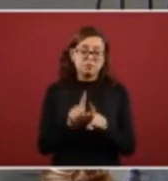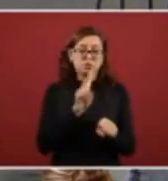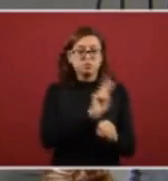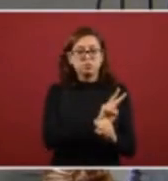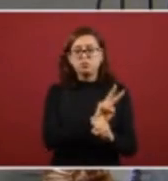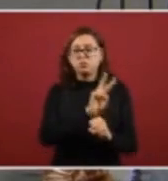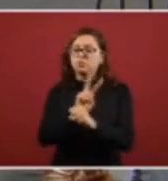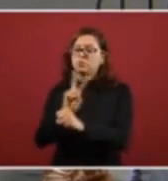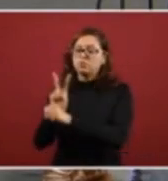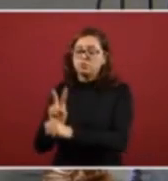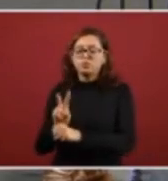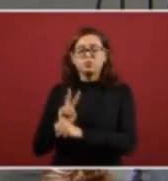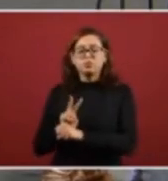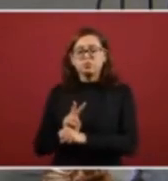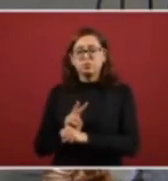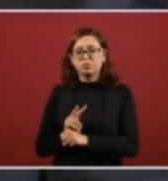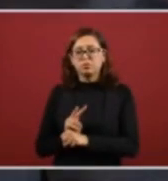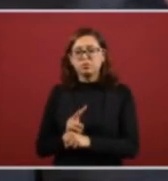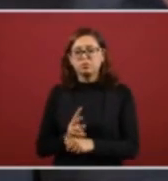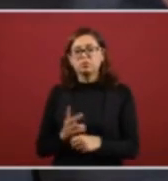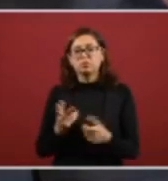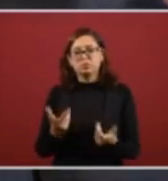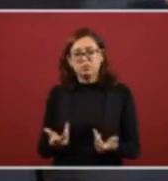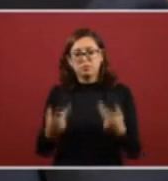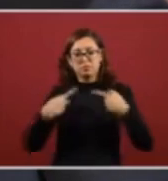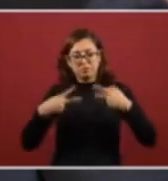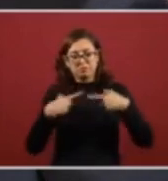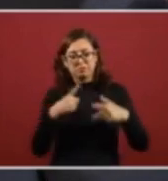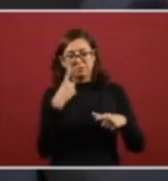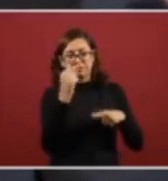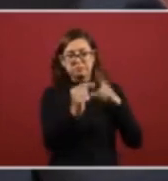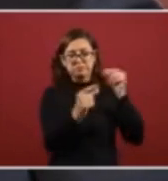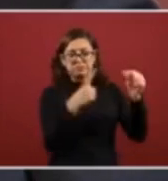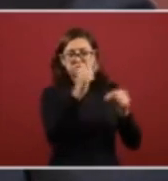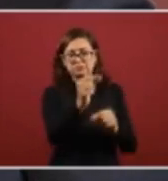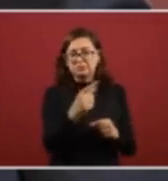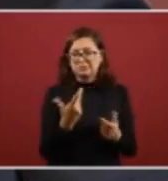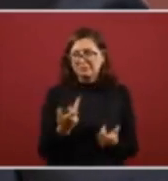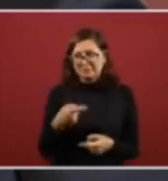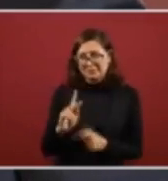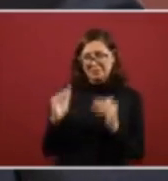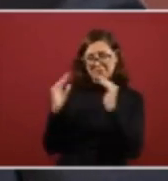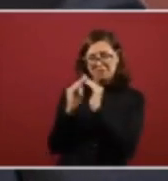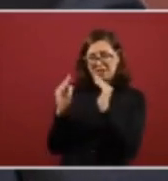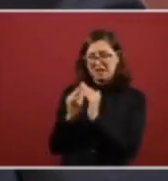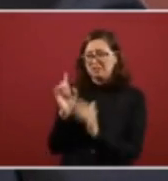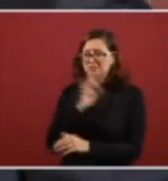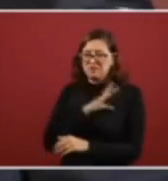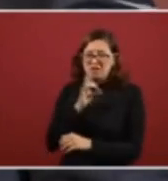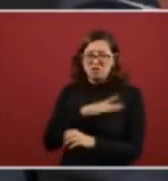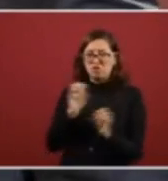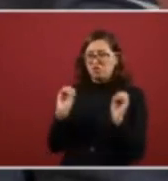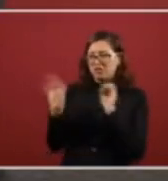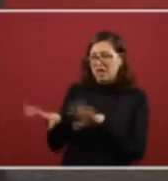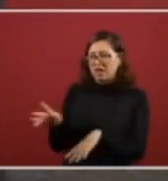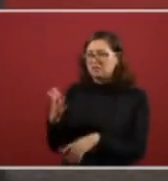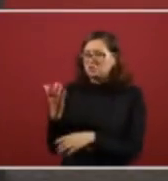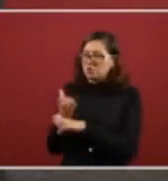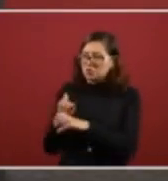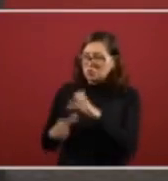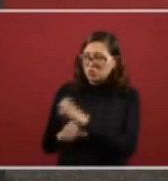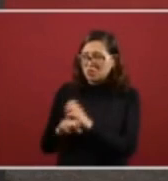protective barriers and to protect the people, to help with the evacuation, because they fear that